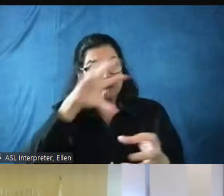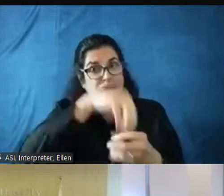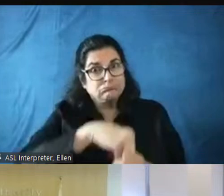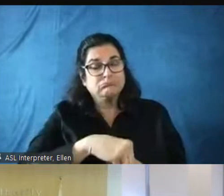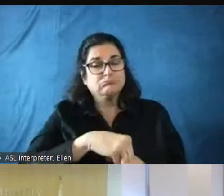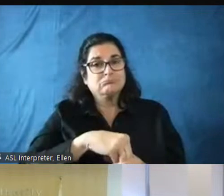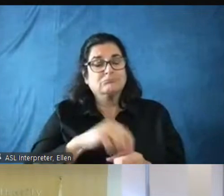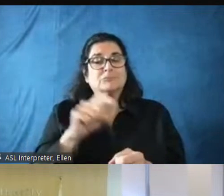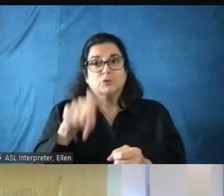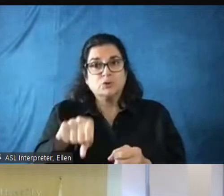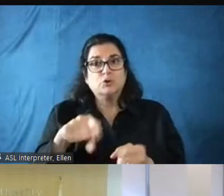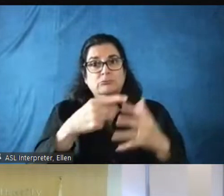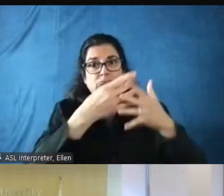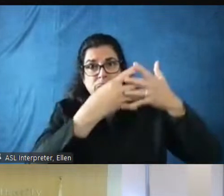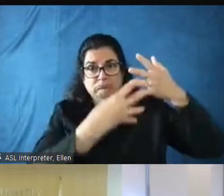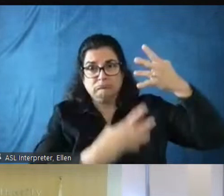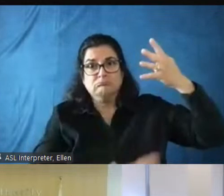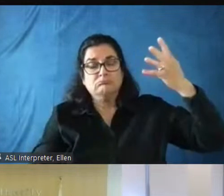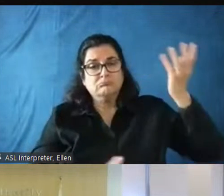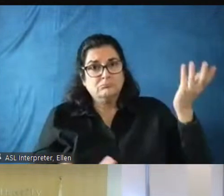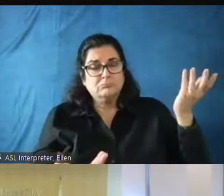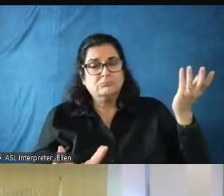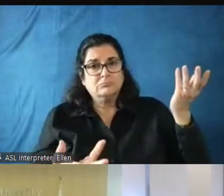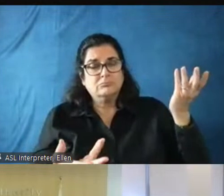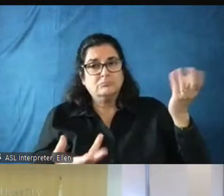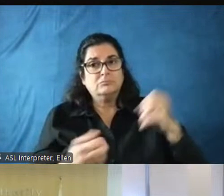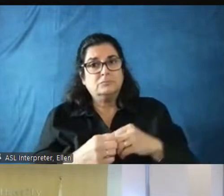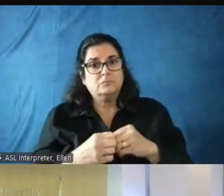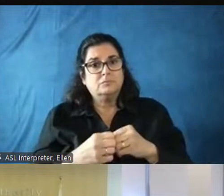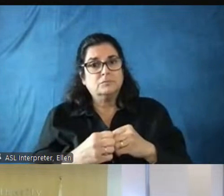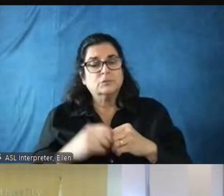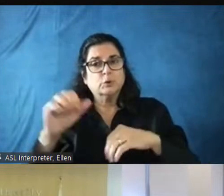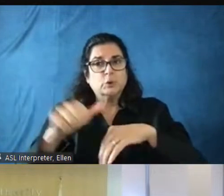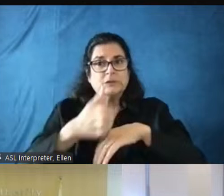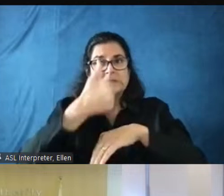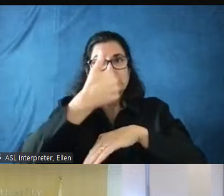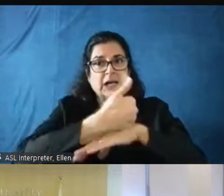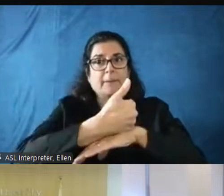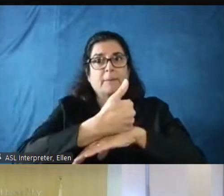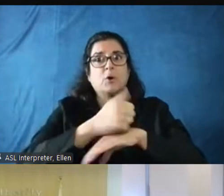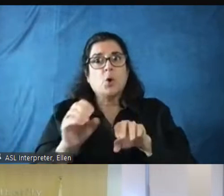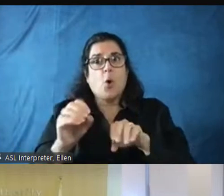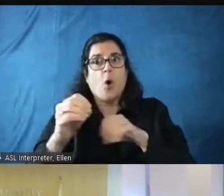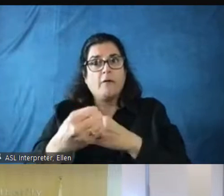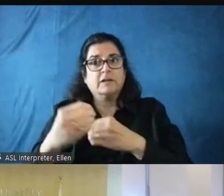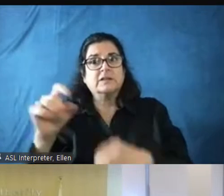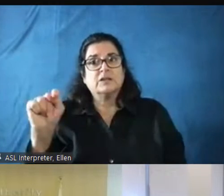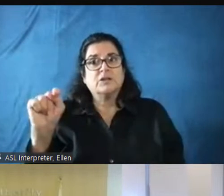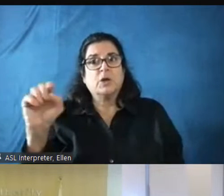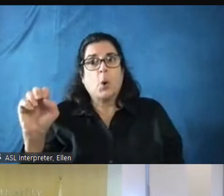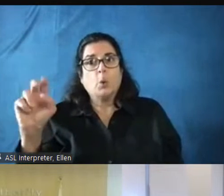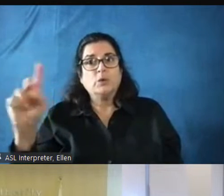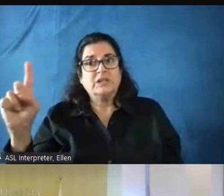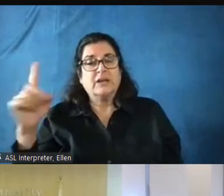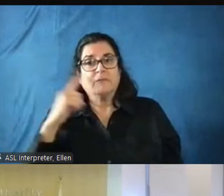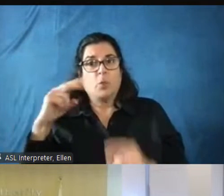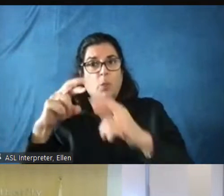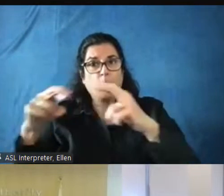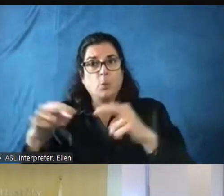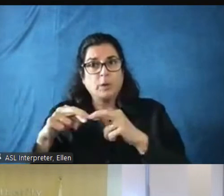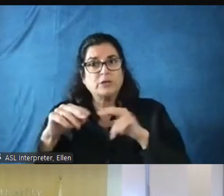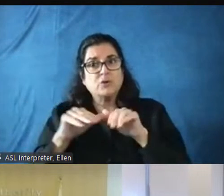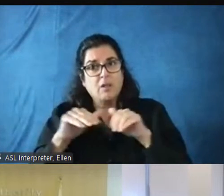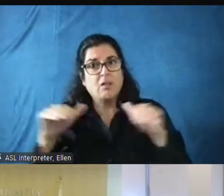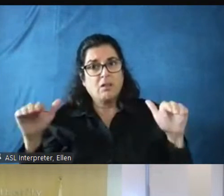a pretty significant portion to set up an office of ETOD at that regional level. And I feel that we could lead